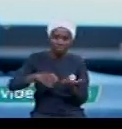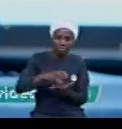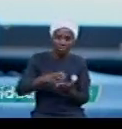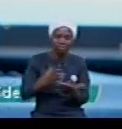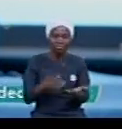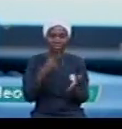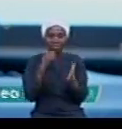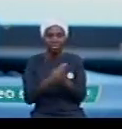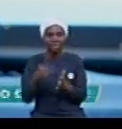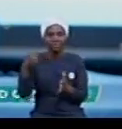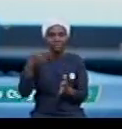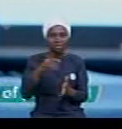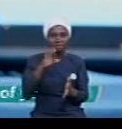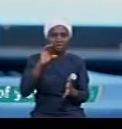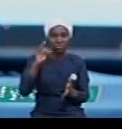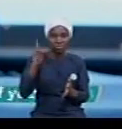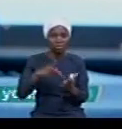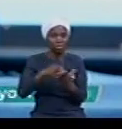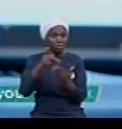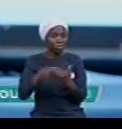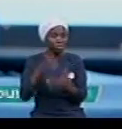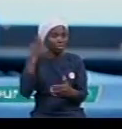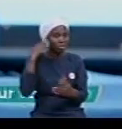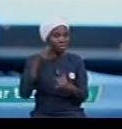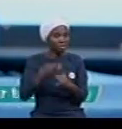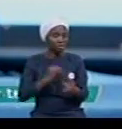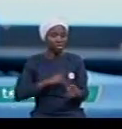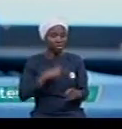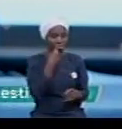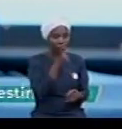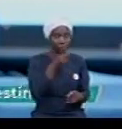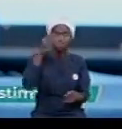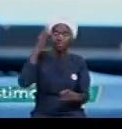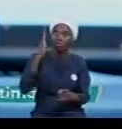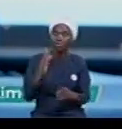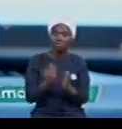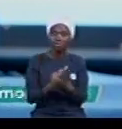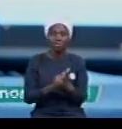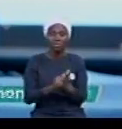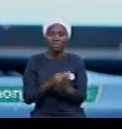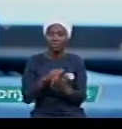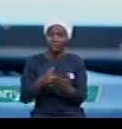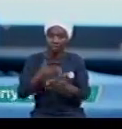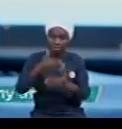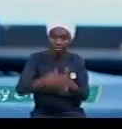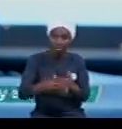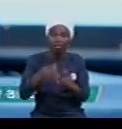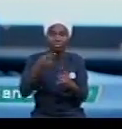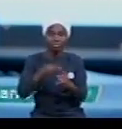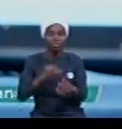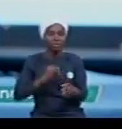koja mo nso fọlọrun wi pe osu ti nbo eri ni nje